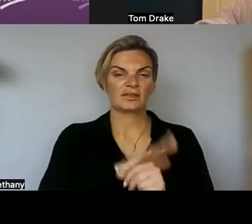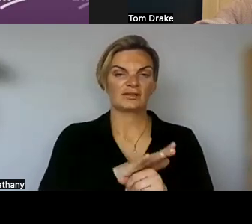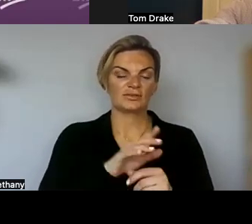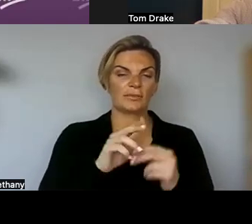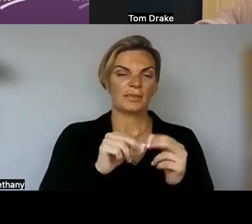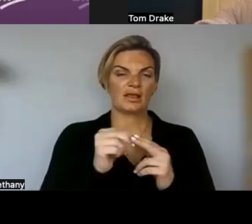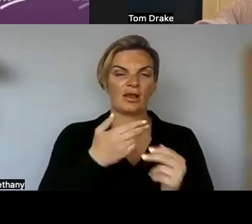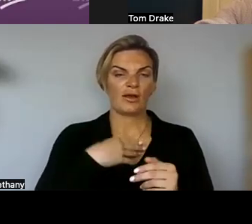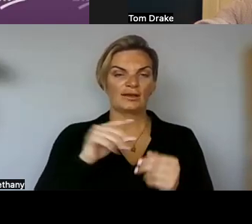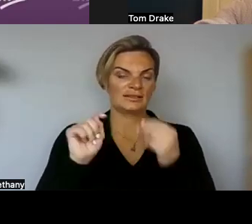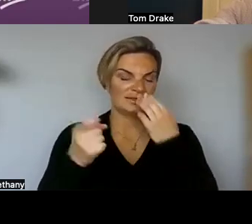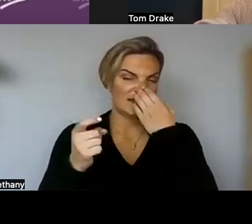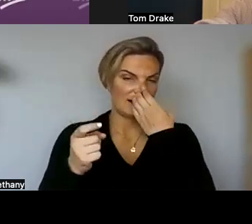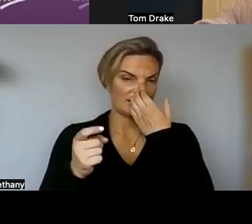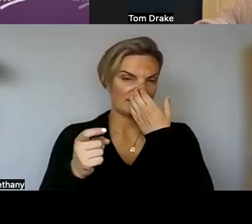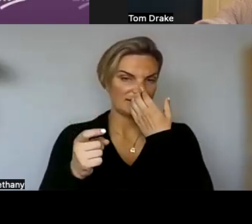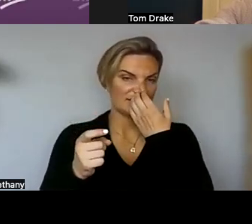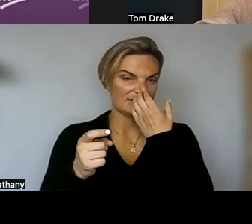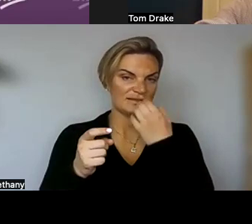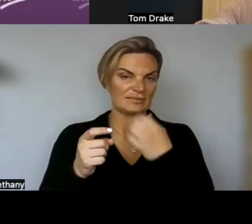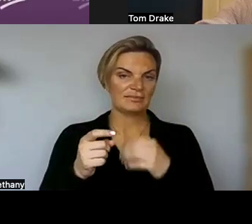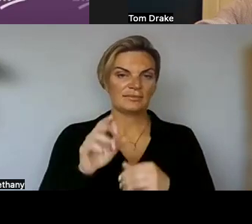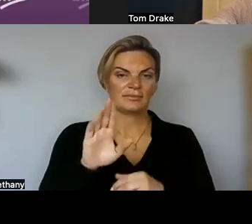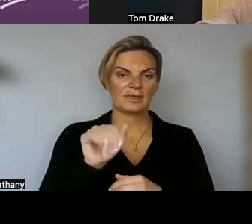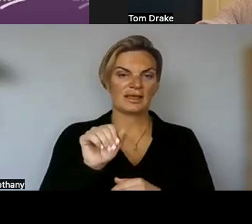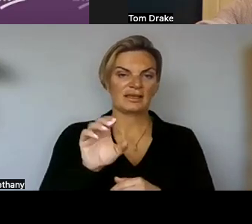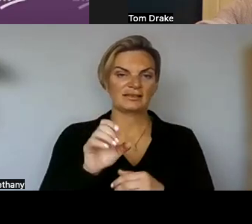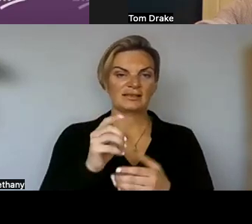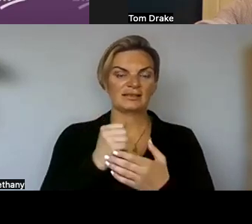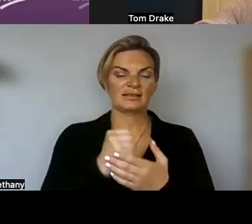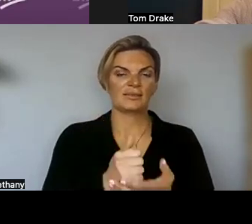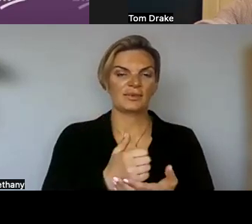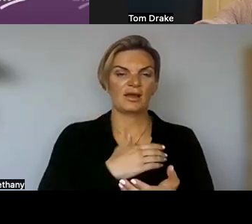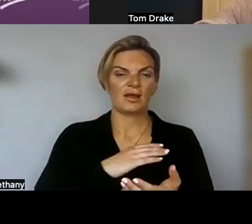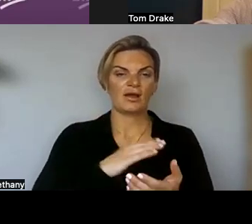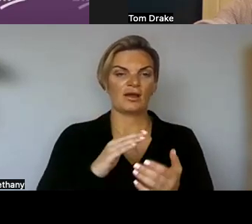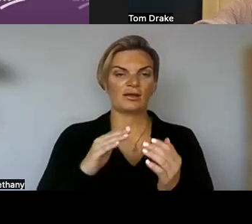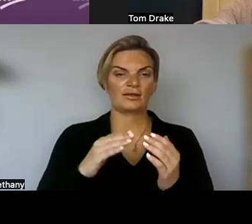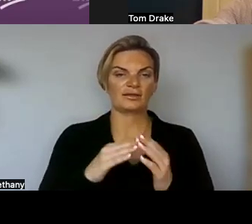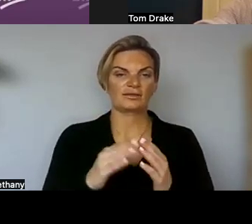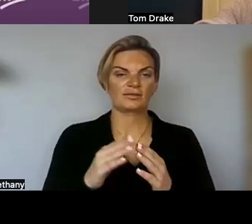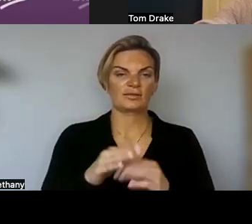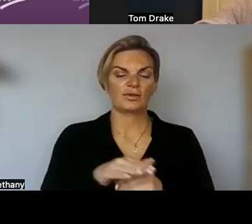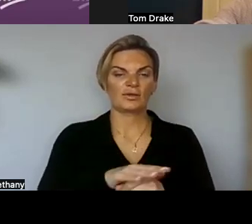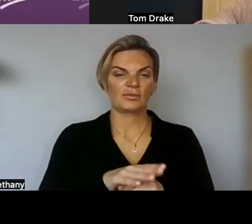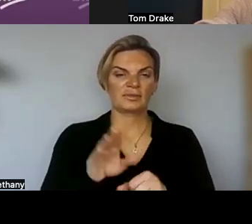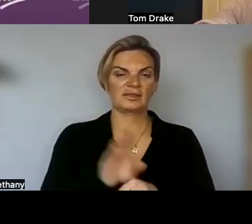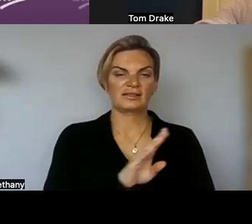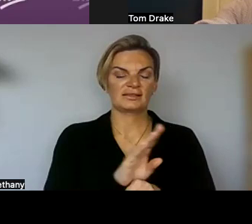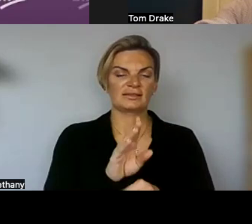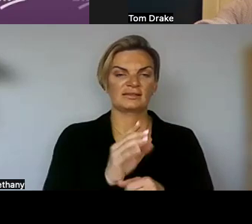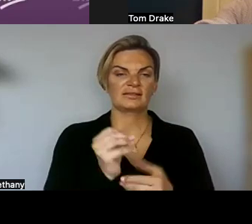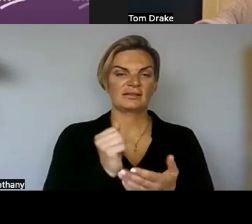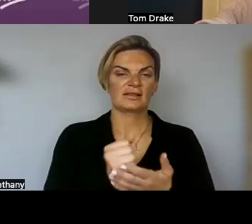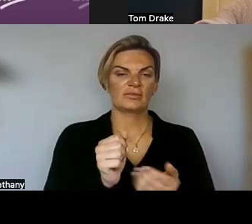base and helping the local downtown businesses, so that will take some of the pressure off the individual